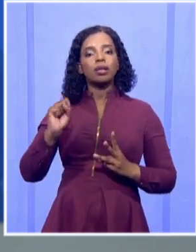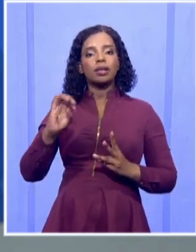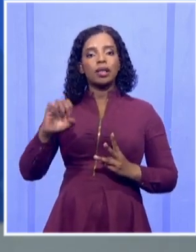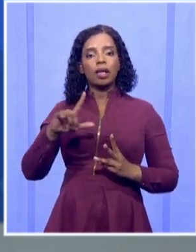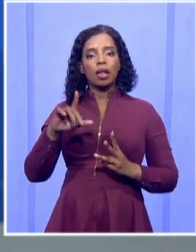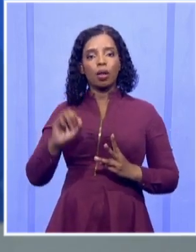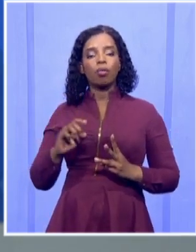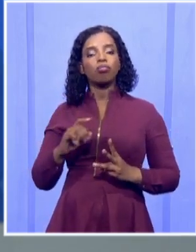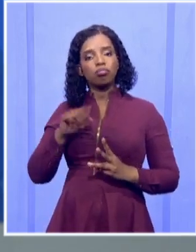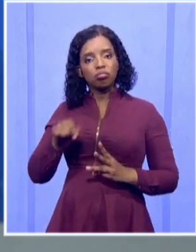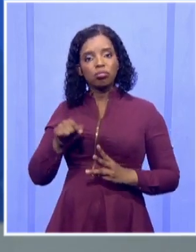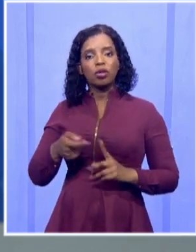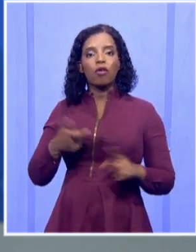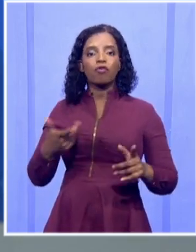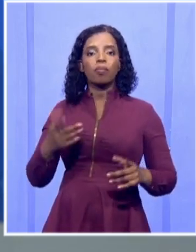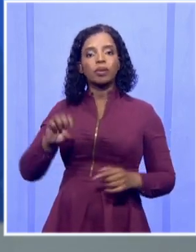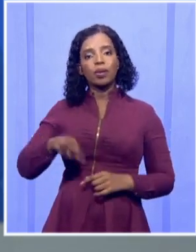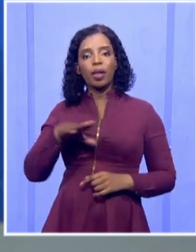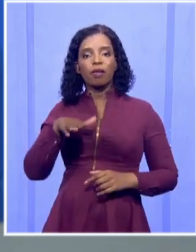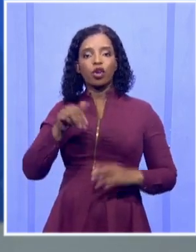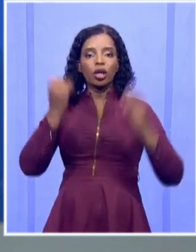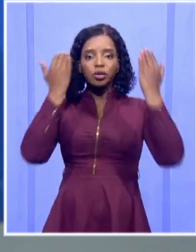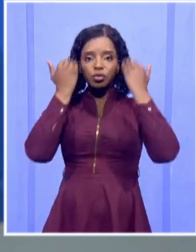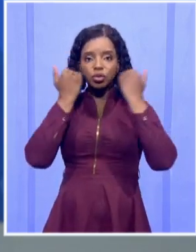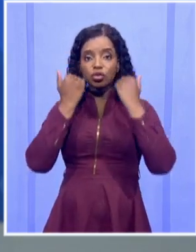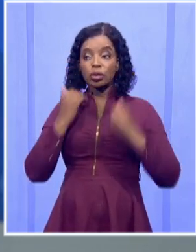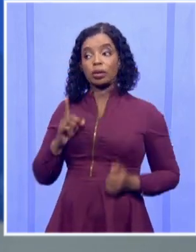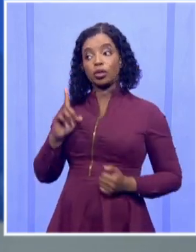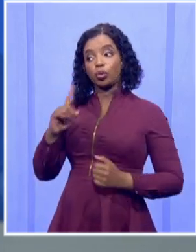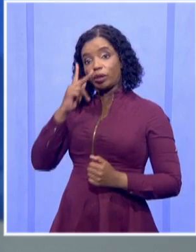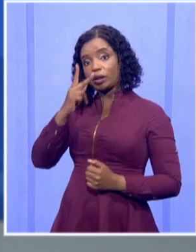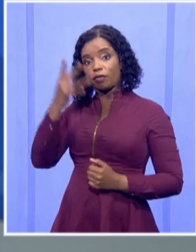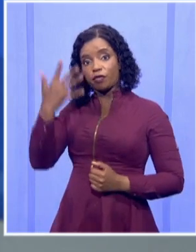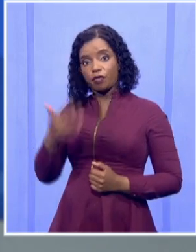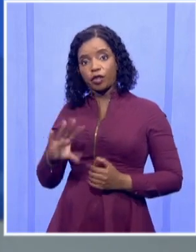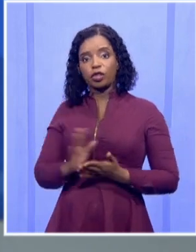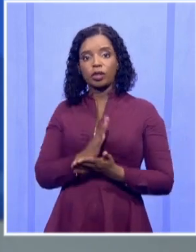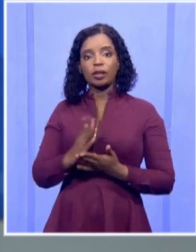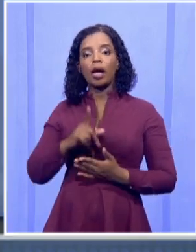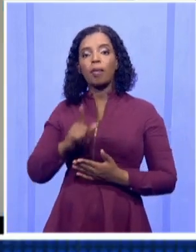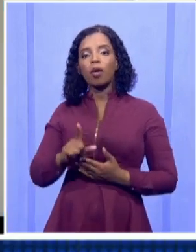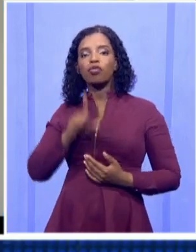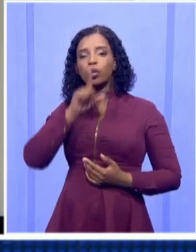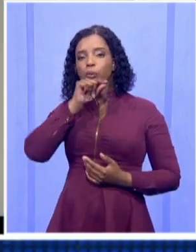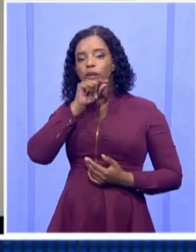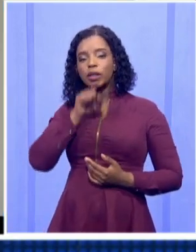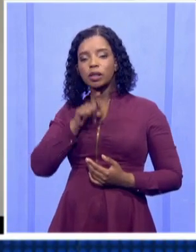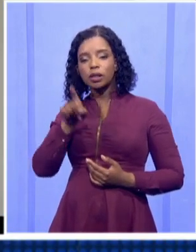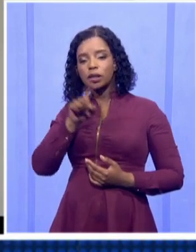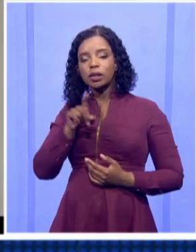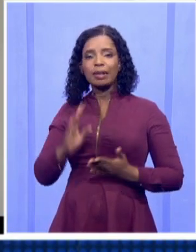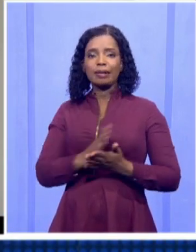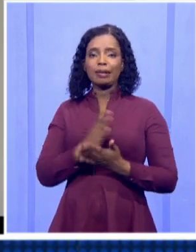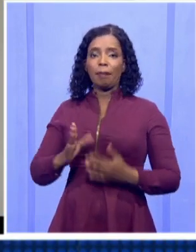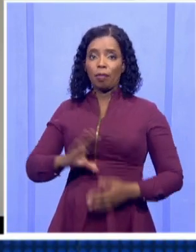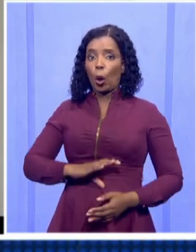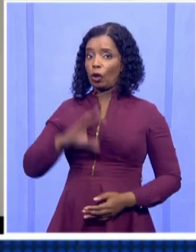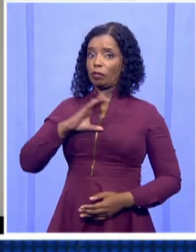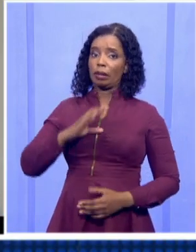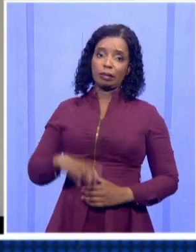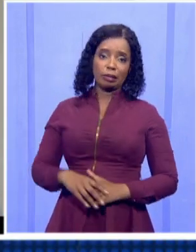of the South African judiciary. And I'm sure you've seen in some of those tweets, there's a lack of confidence from many South Africans as they